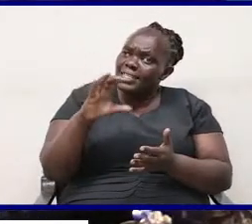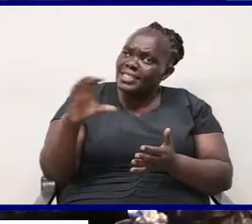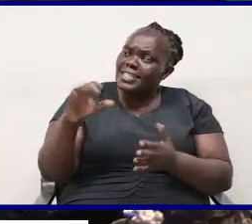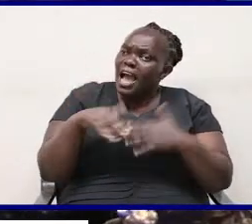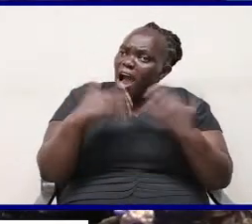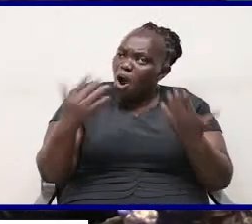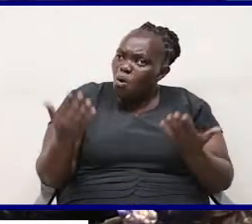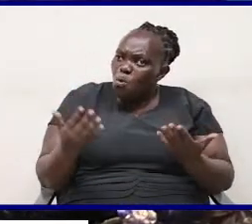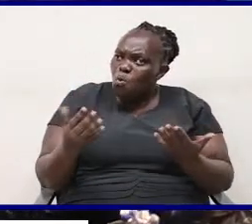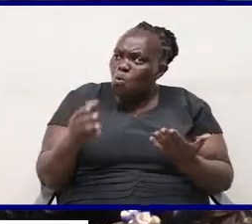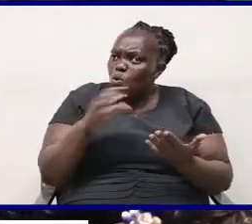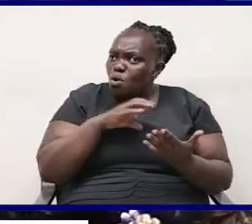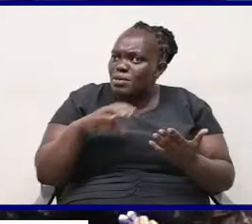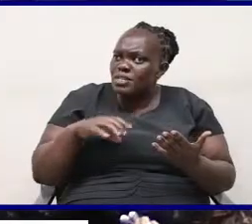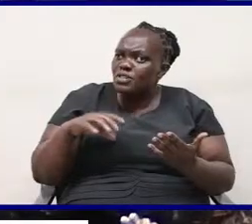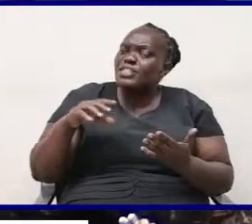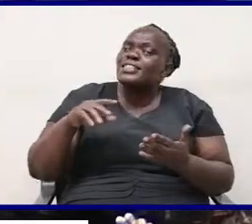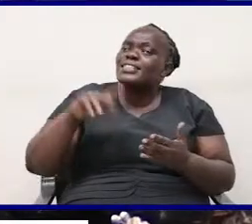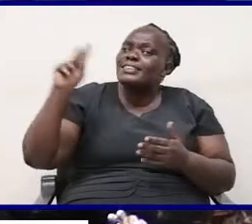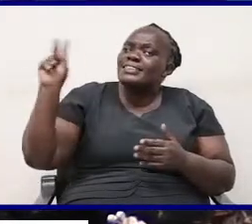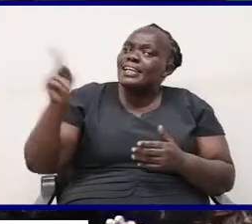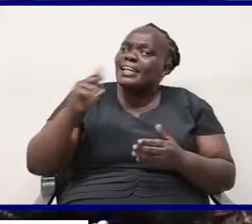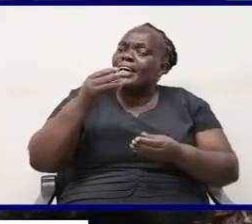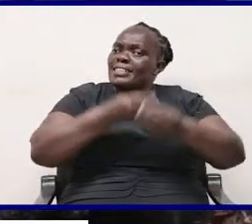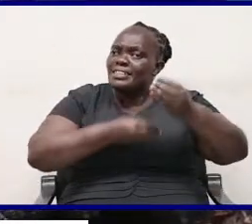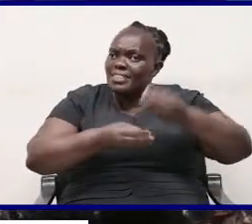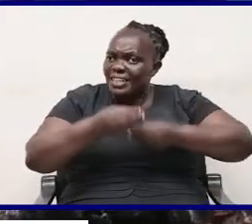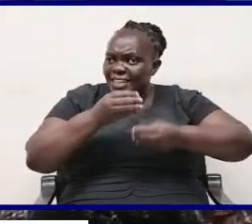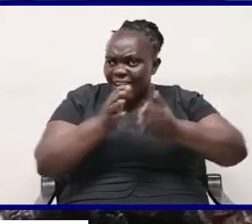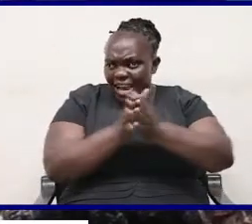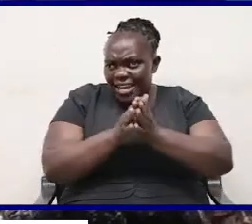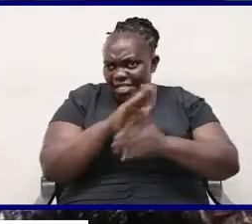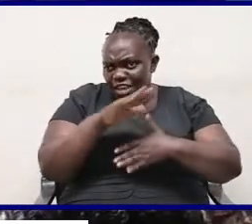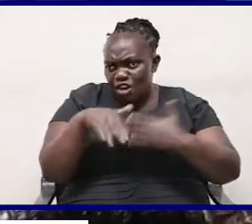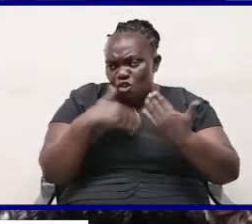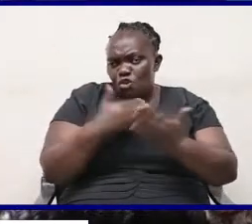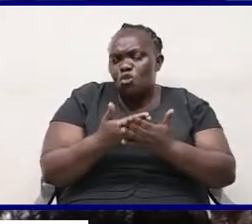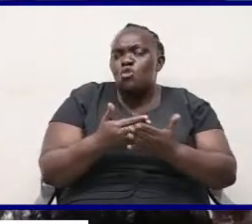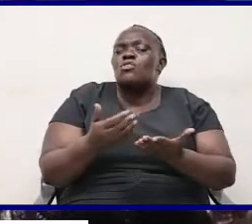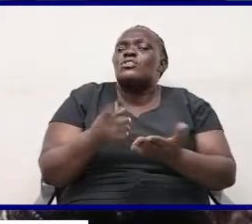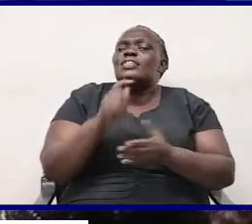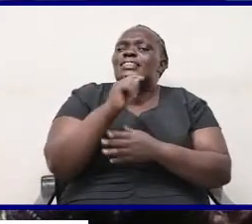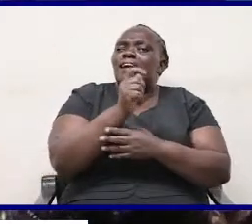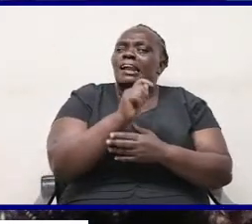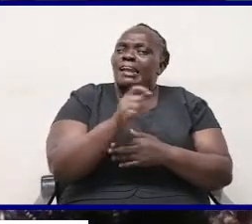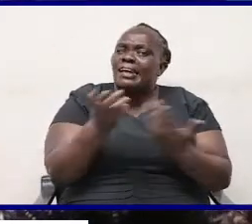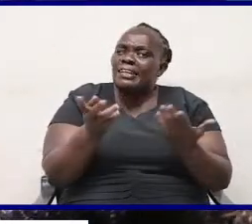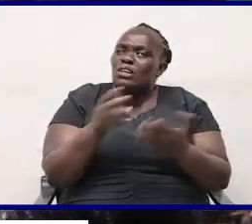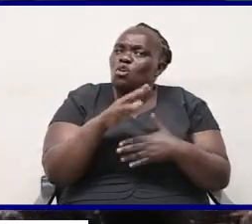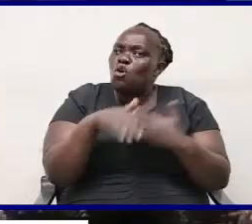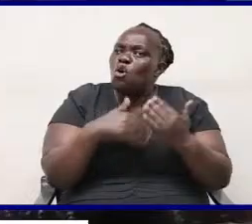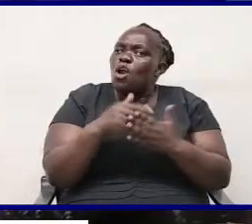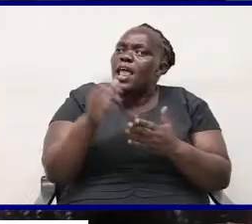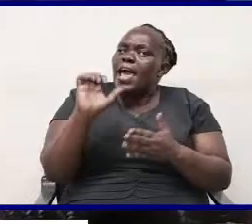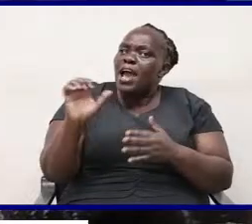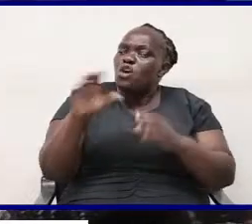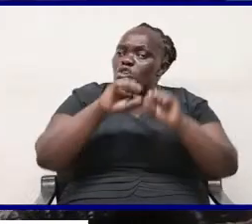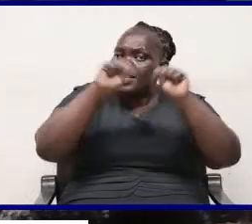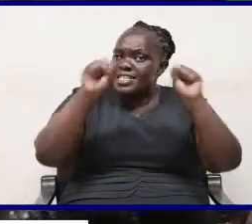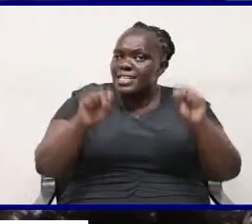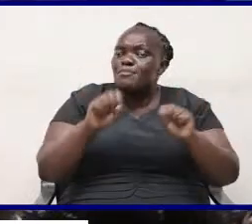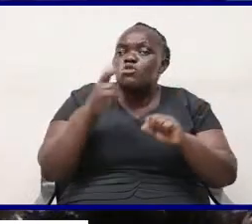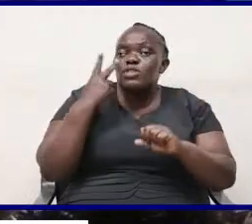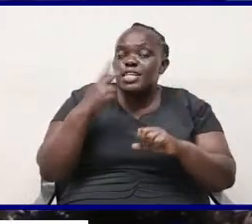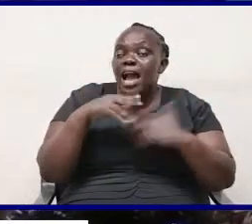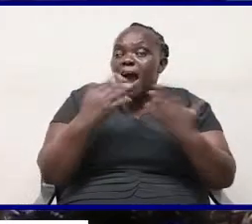the Bombas International Convention Center, vis-a-vis trade and the whole of issue of Talanta and that whole ecosystem around there? How do you